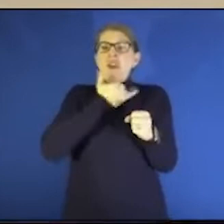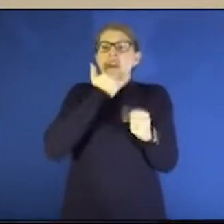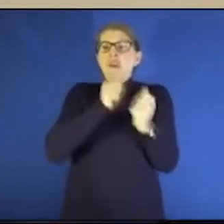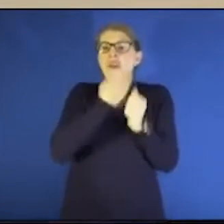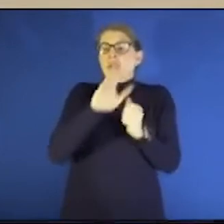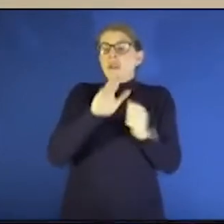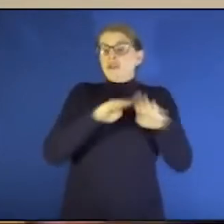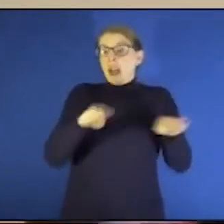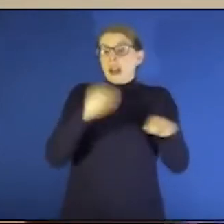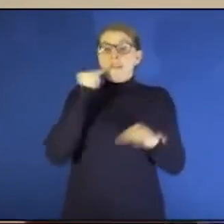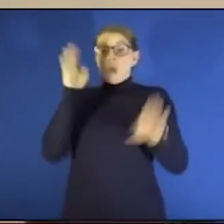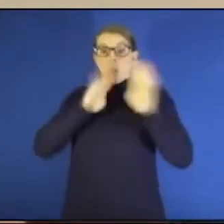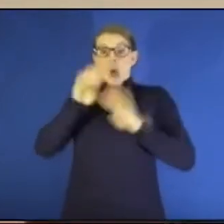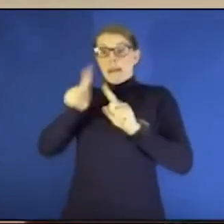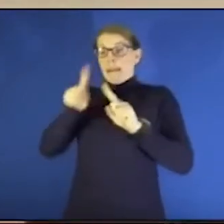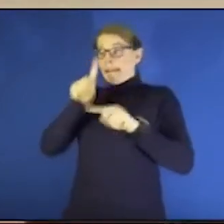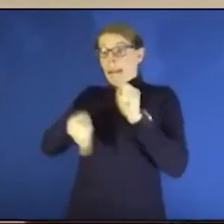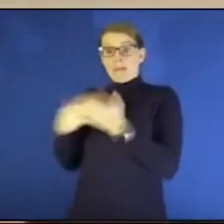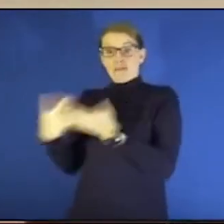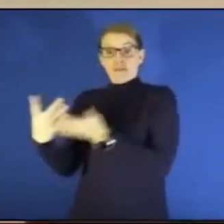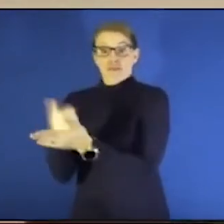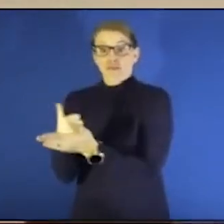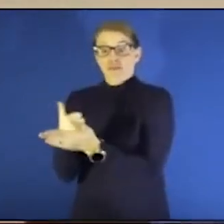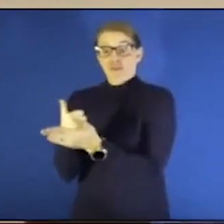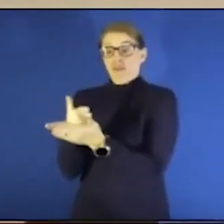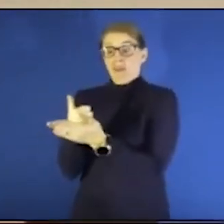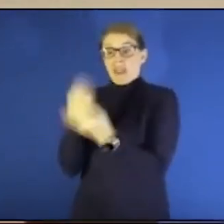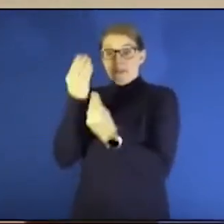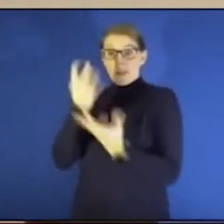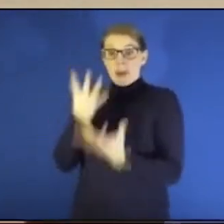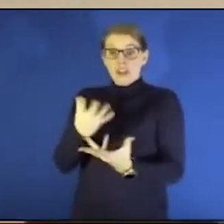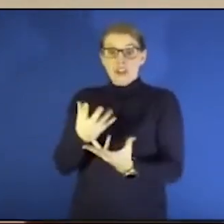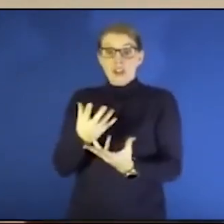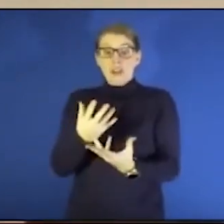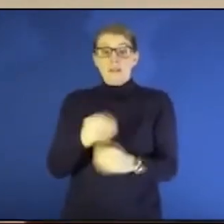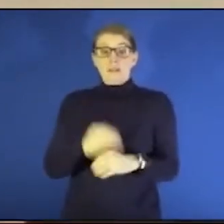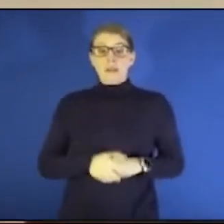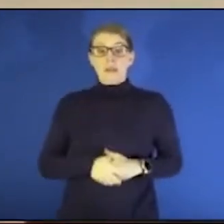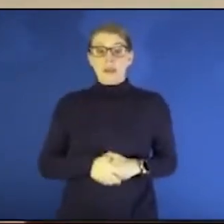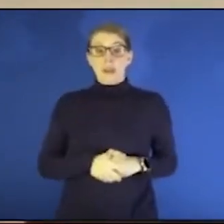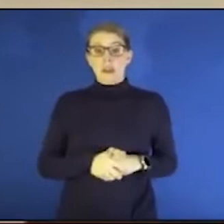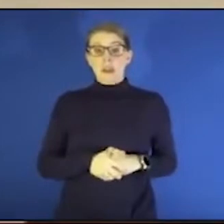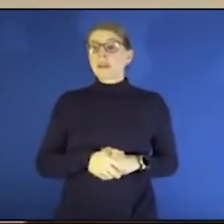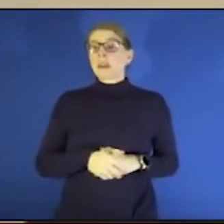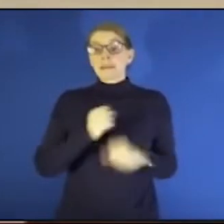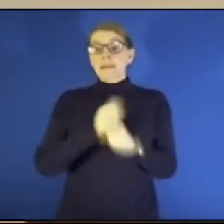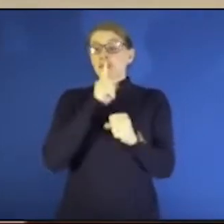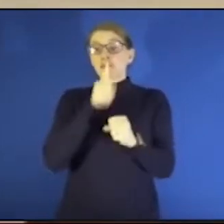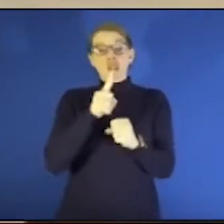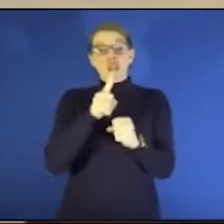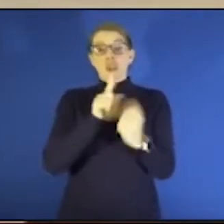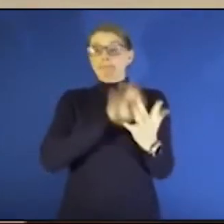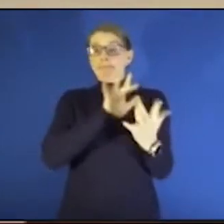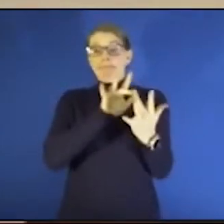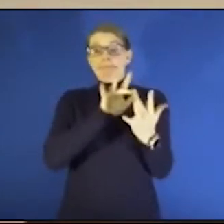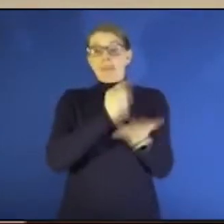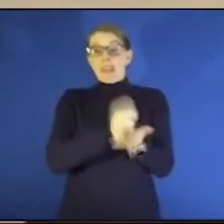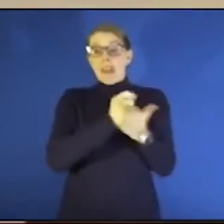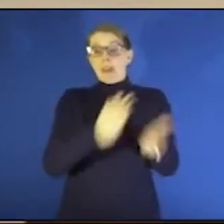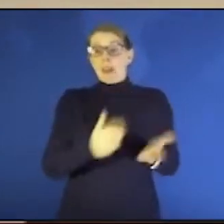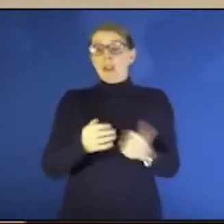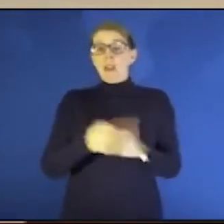worried and you can't get the information, get on in, make sure you get the patient to see a therapist. But also make sure you're trying yourself